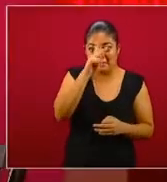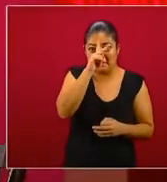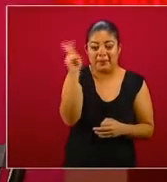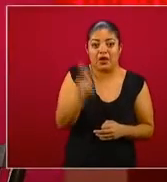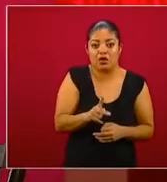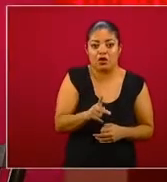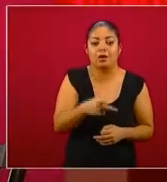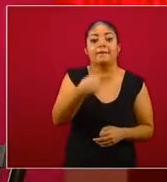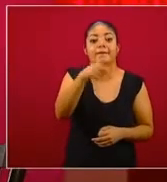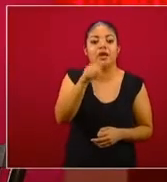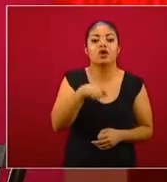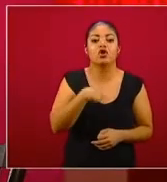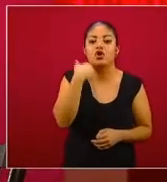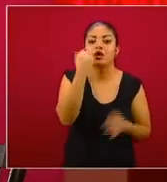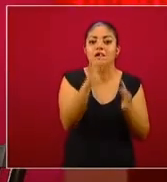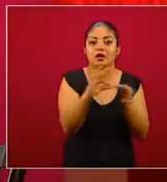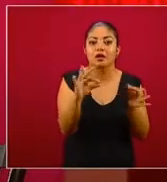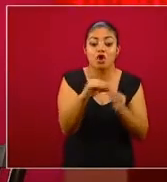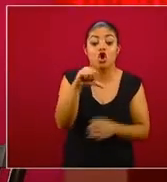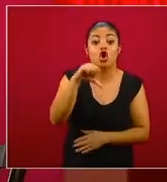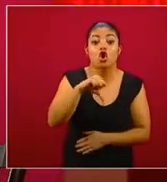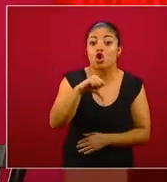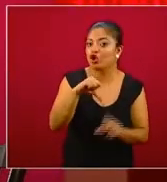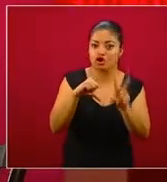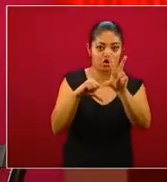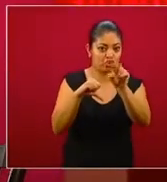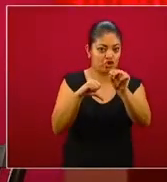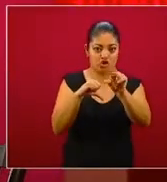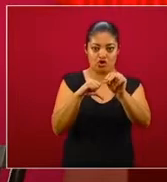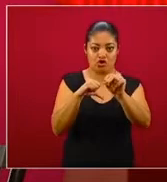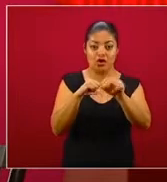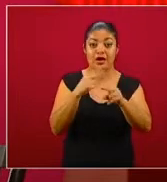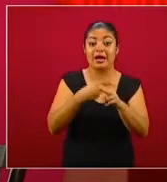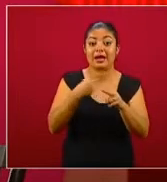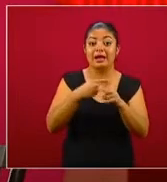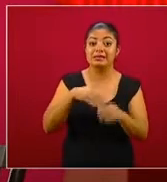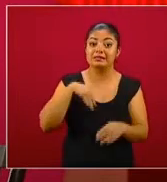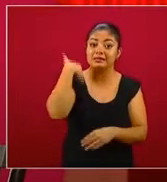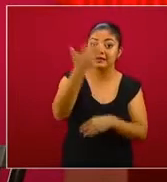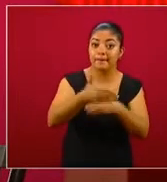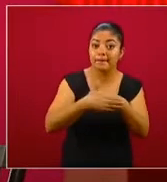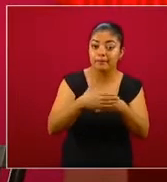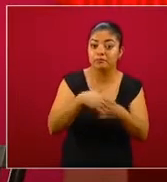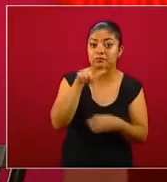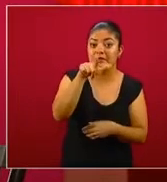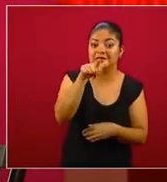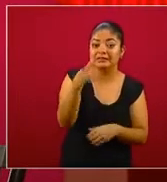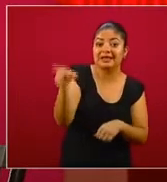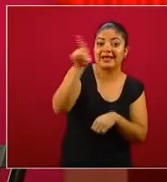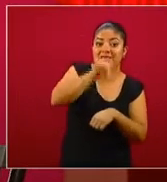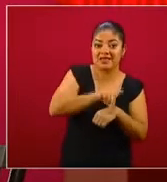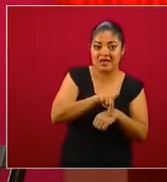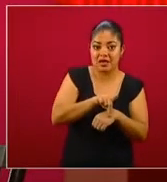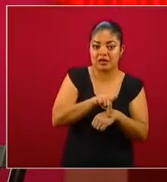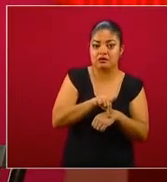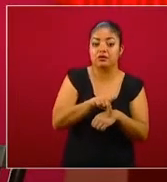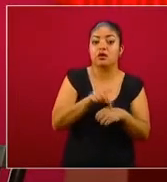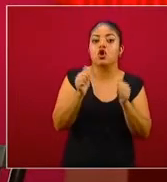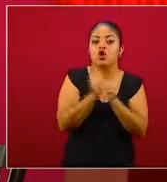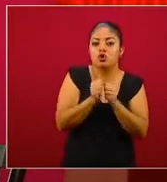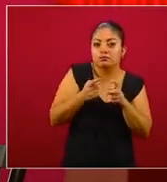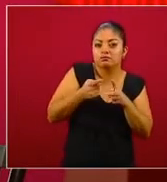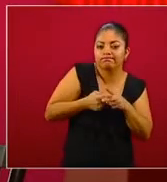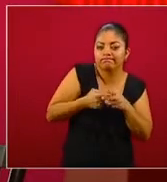for a good track of the outbreak, and we're going to control this with very precise rules